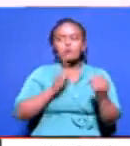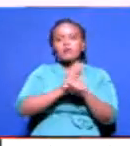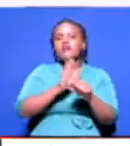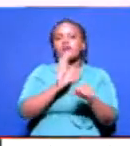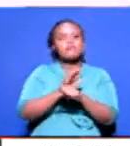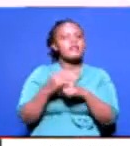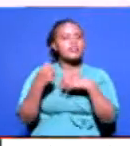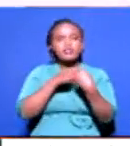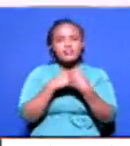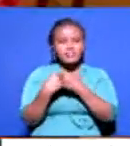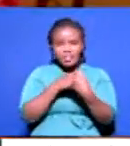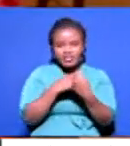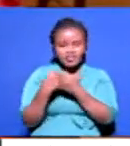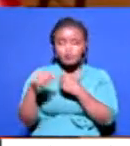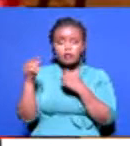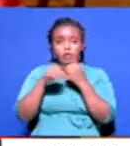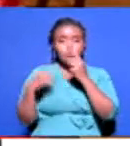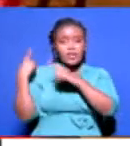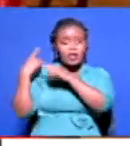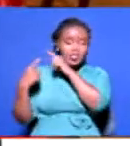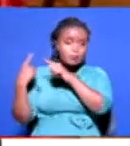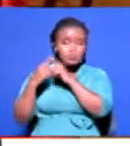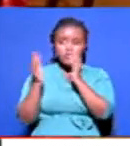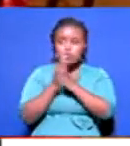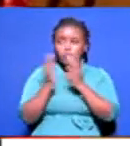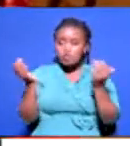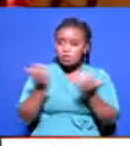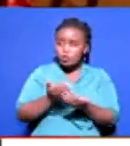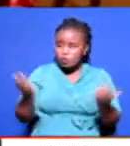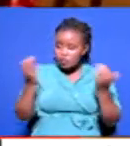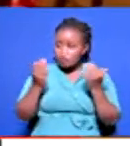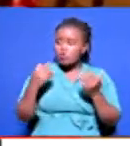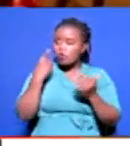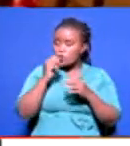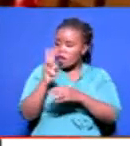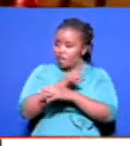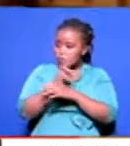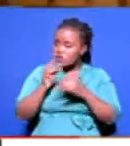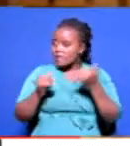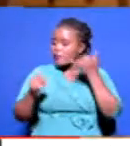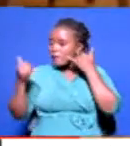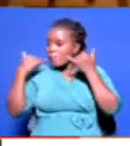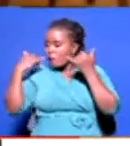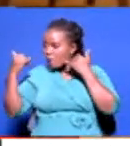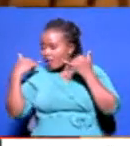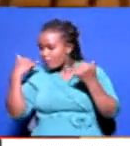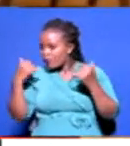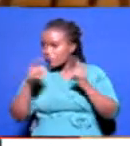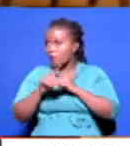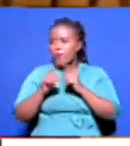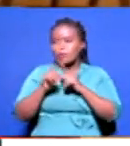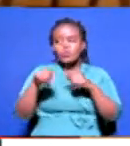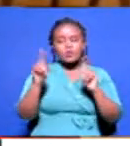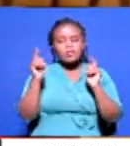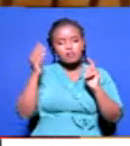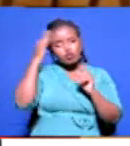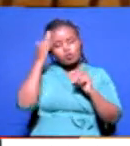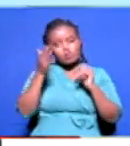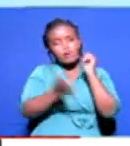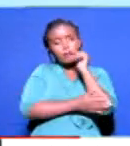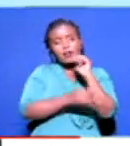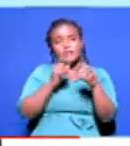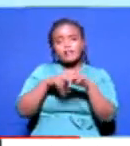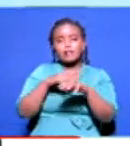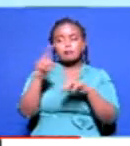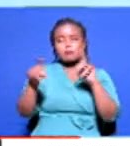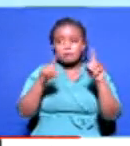always seeing when students sneaking mobile phones. We know that it is badly used during exams, but then